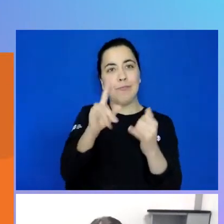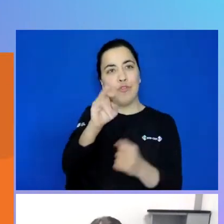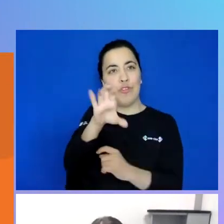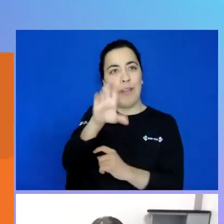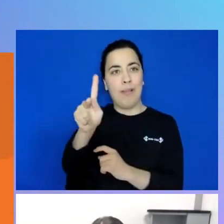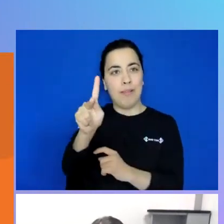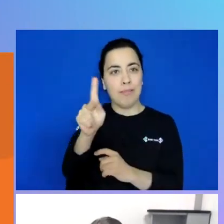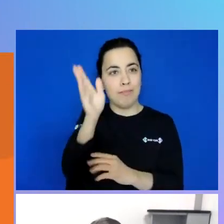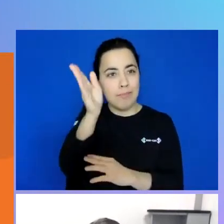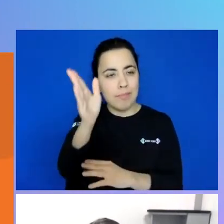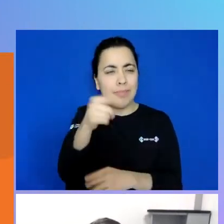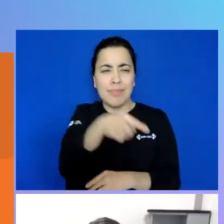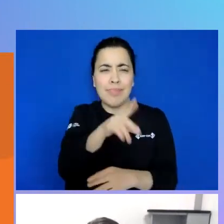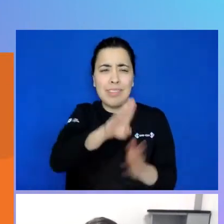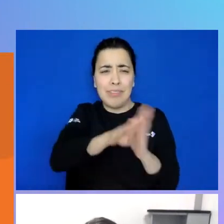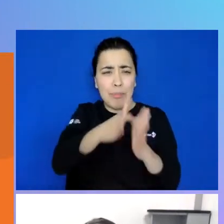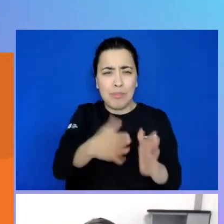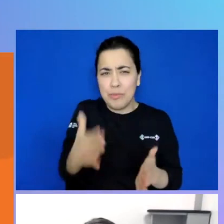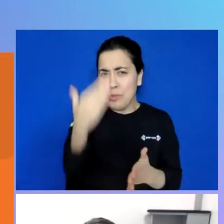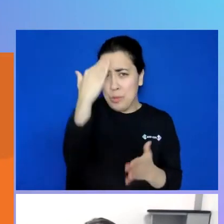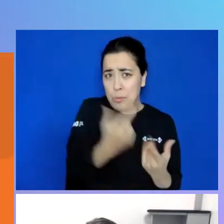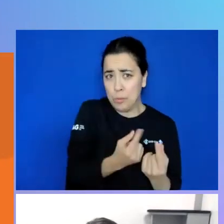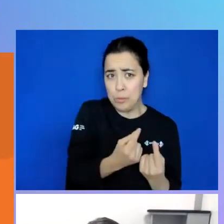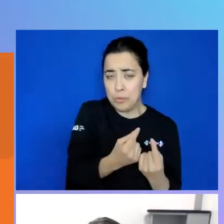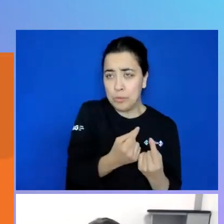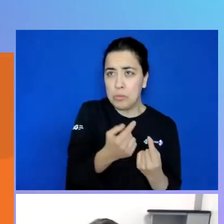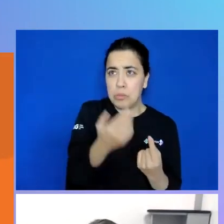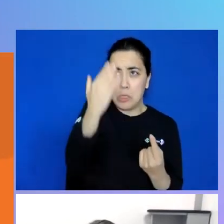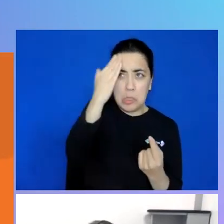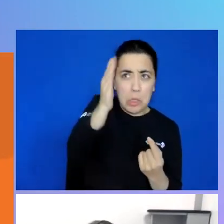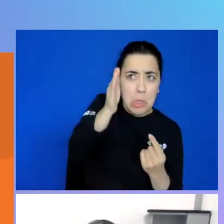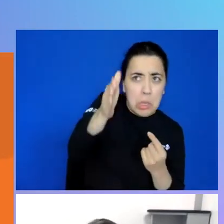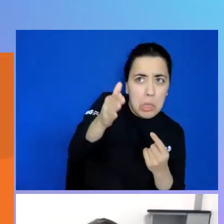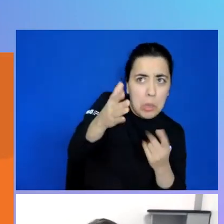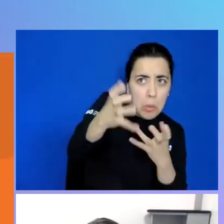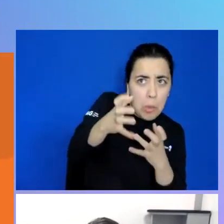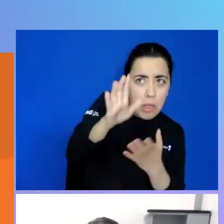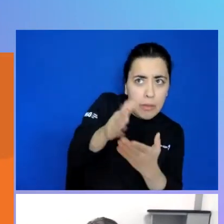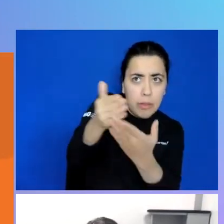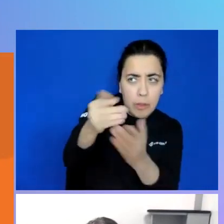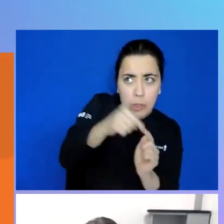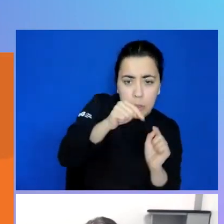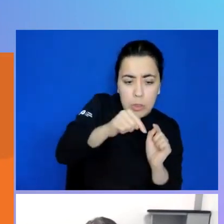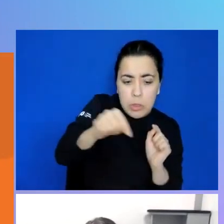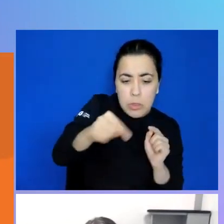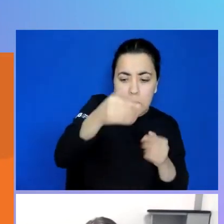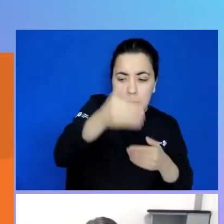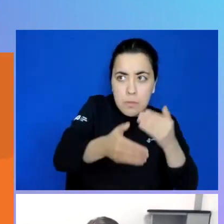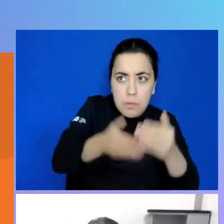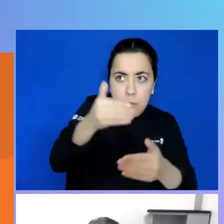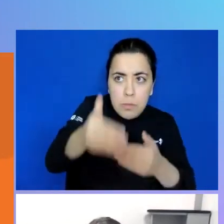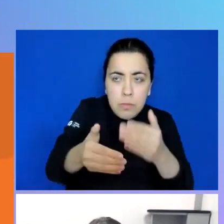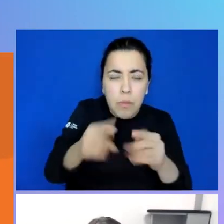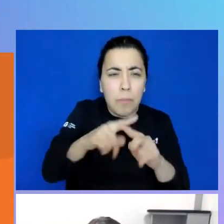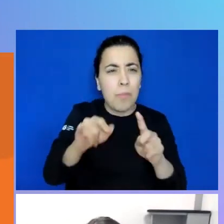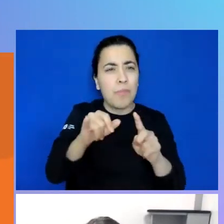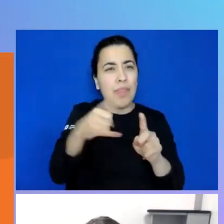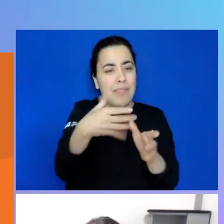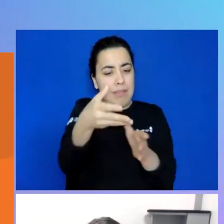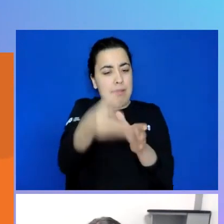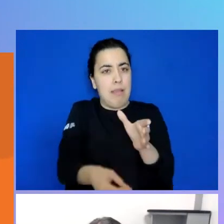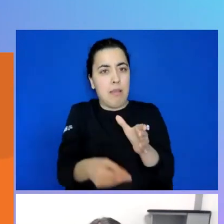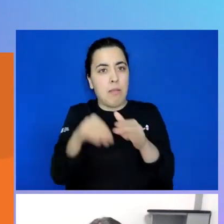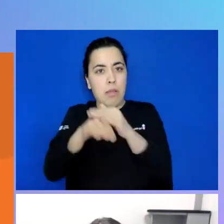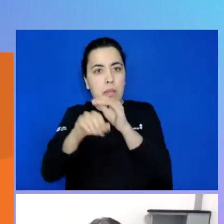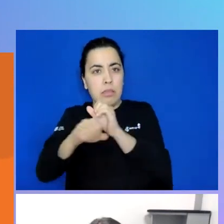They know what they're doing. They can see where we're going. And it can be really challenging to kind of bridge that gap and just say,